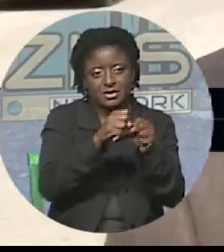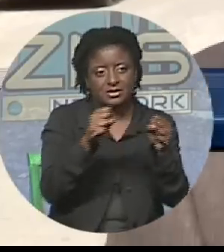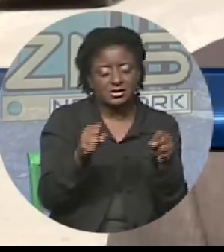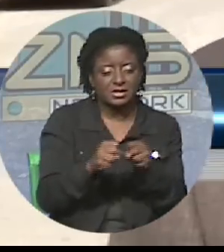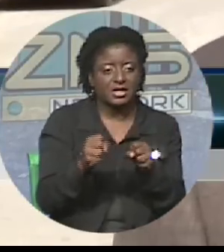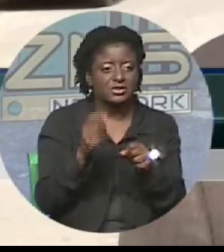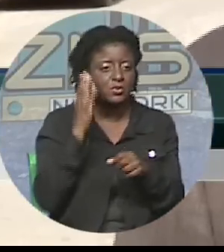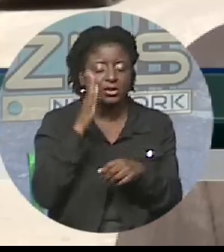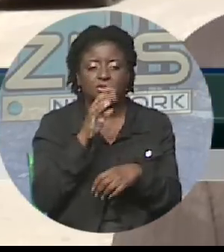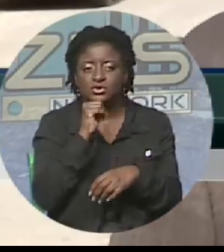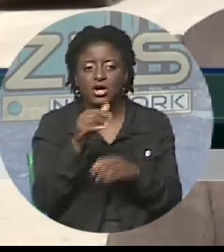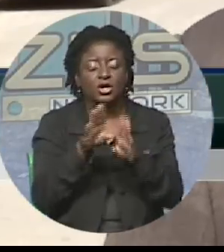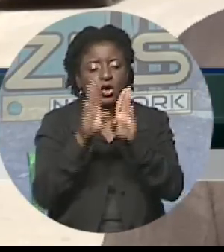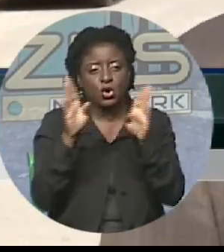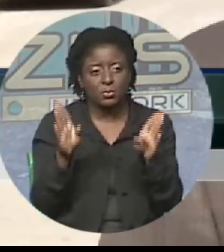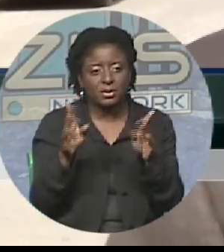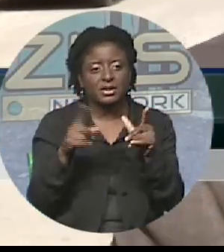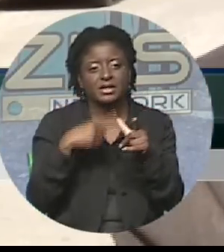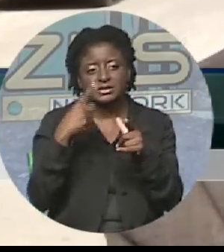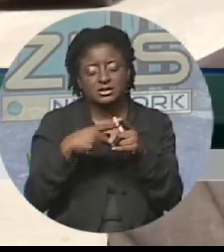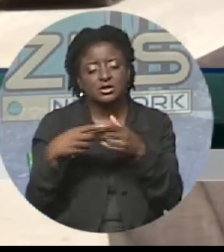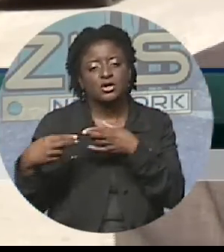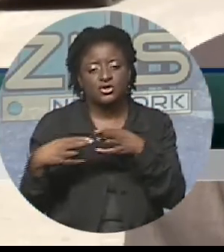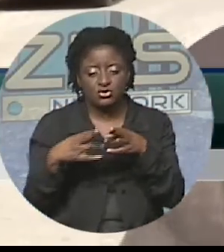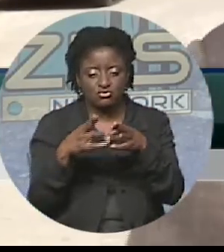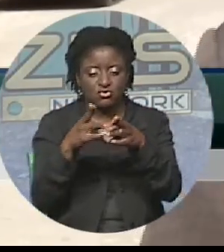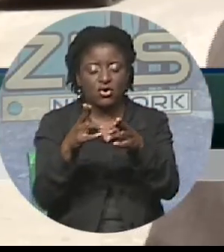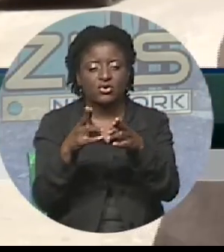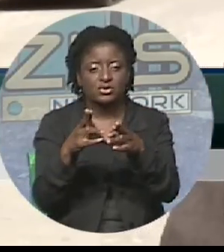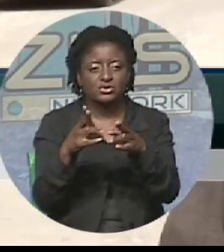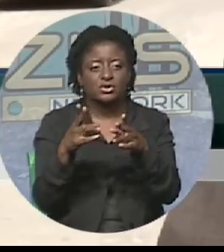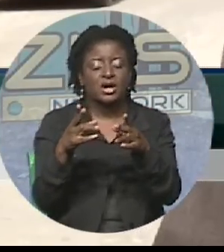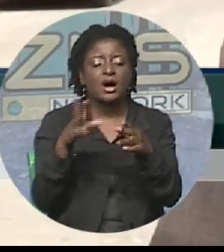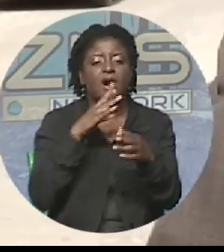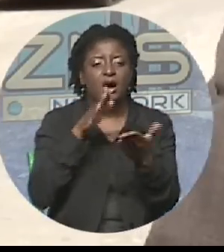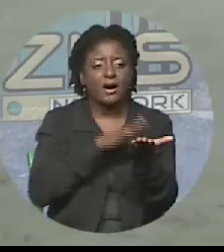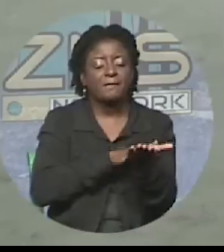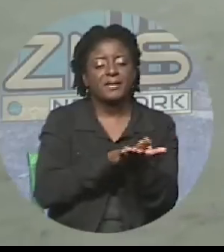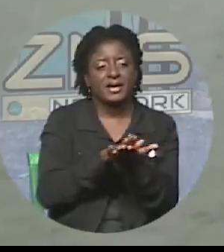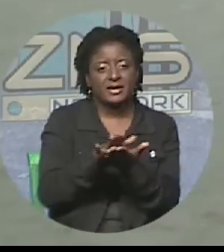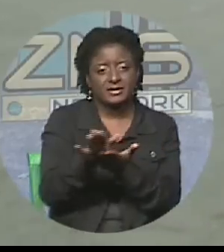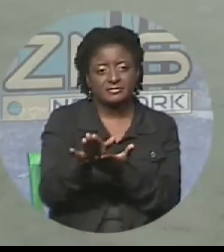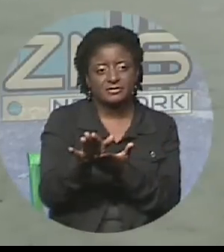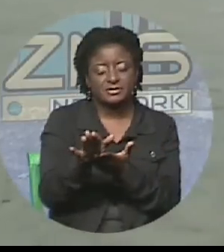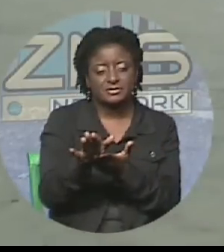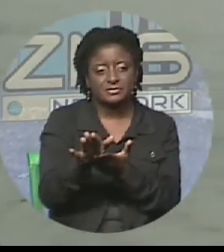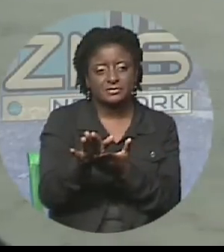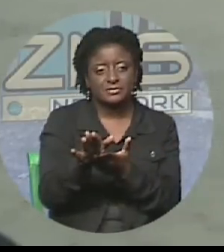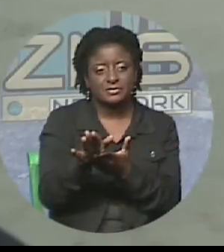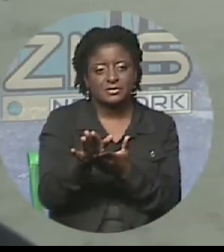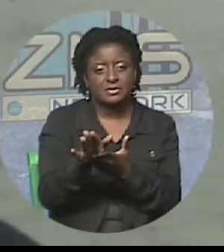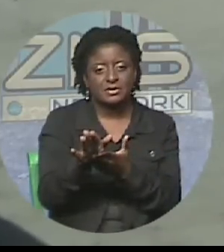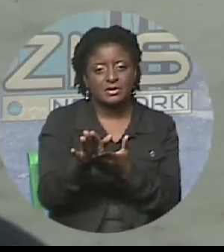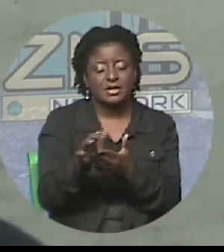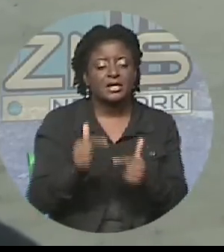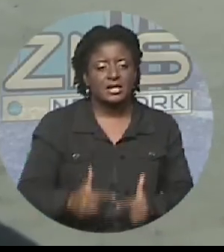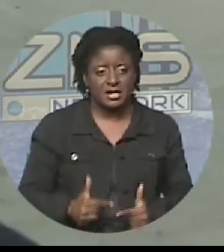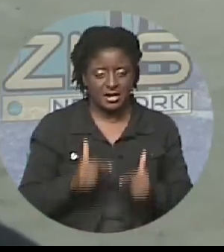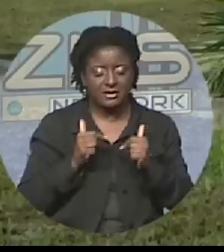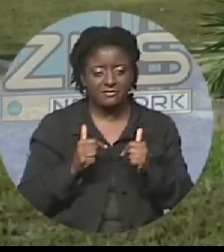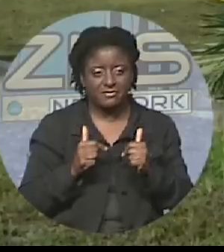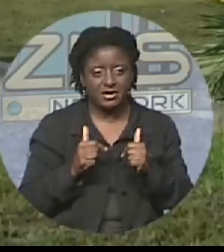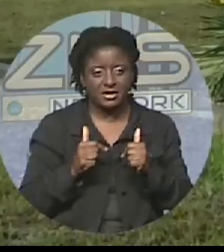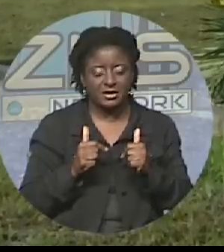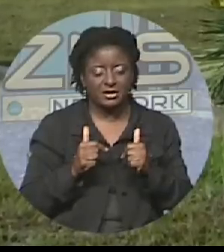to it and from it as paved as what you see around us right now. But accommodations are not an issue for new students